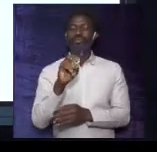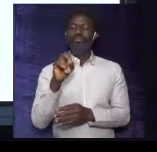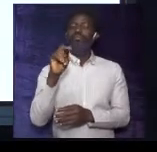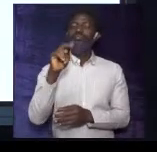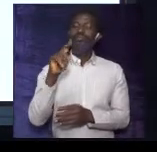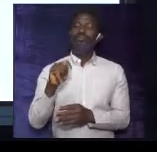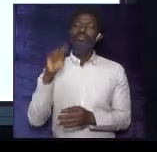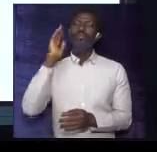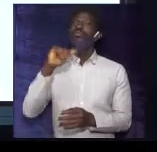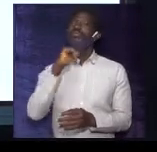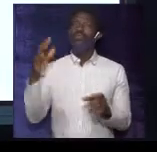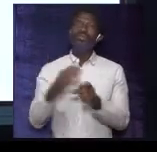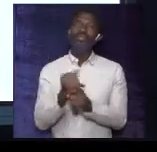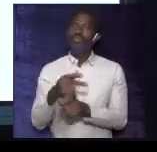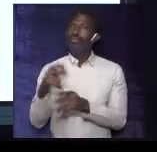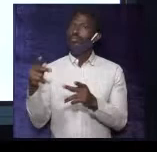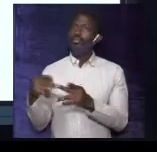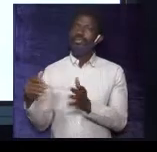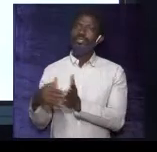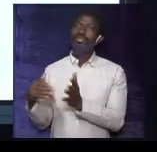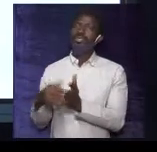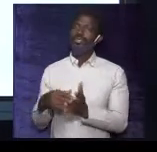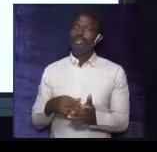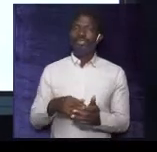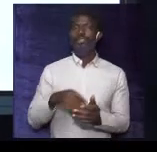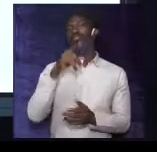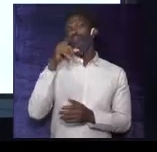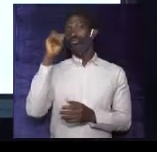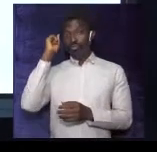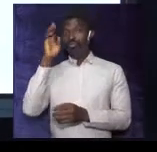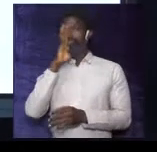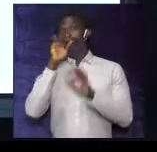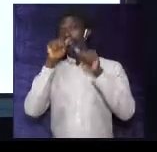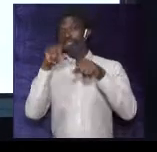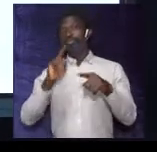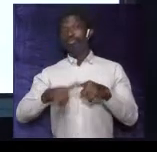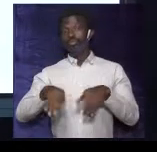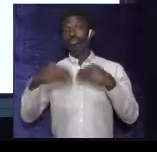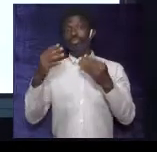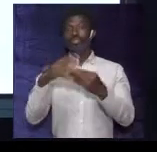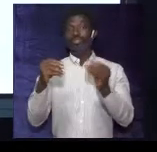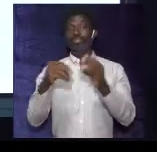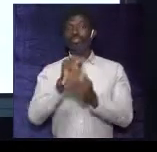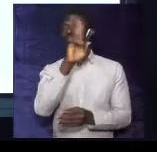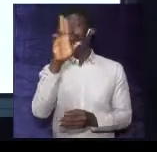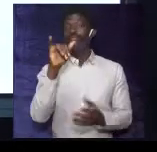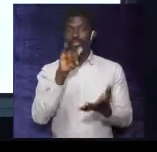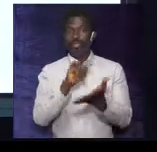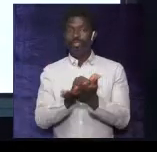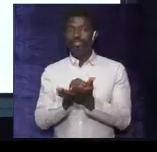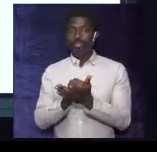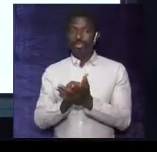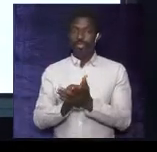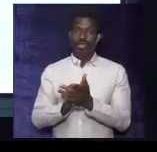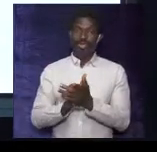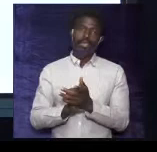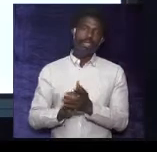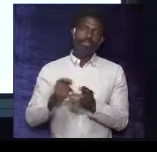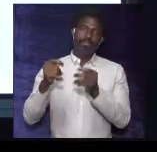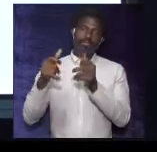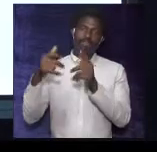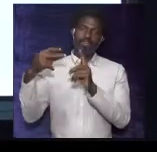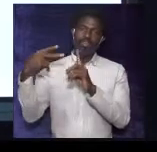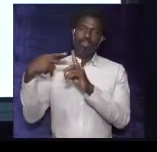take place. Some of you should be able to give me sentences using that phrasal verb, call off. Can